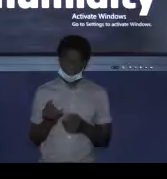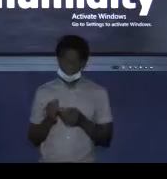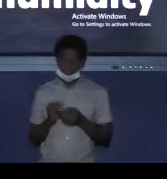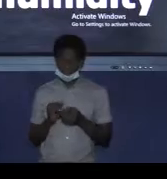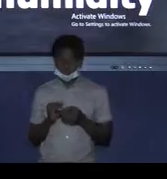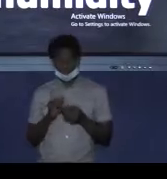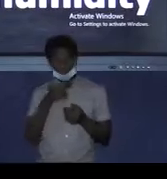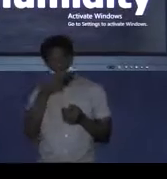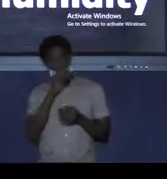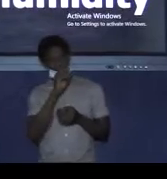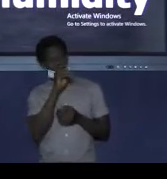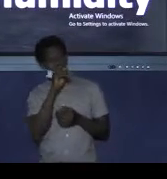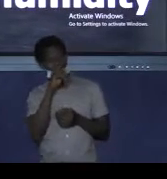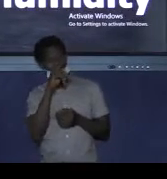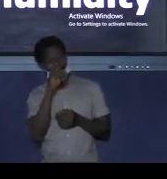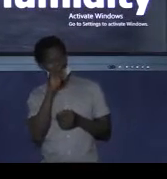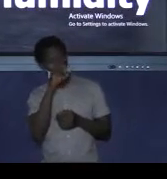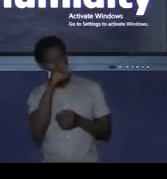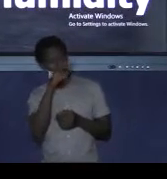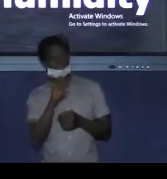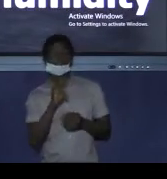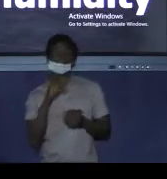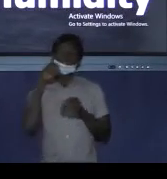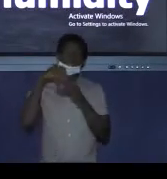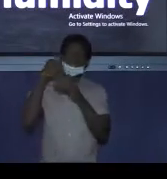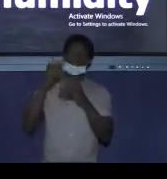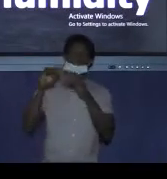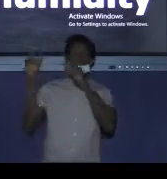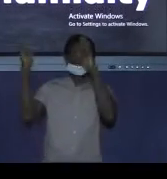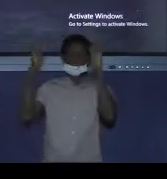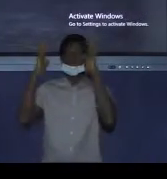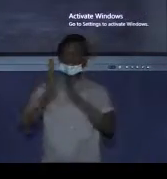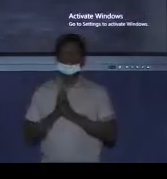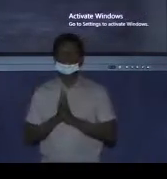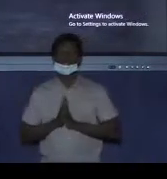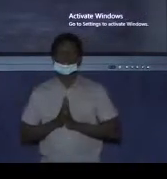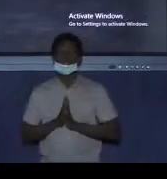humidity. That's the amount of water vapor in the sky.